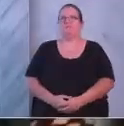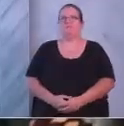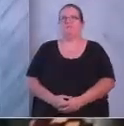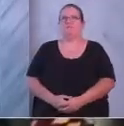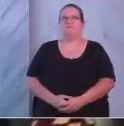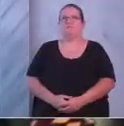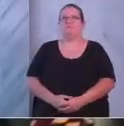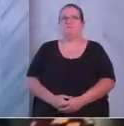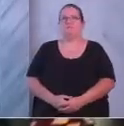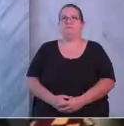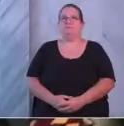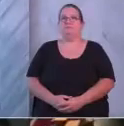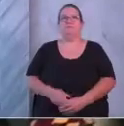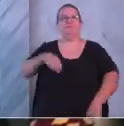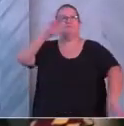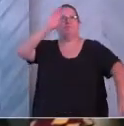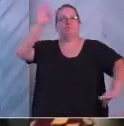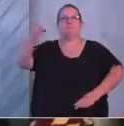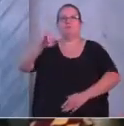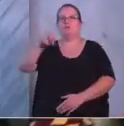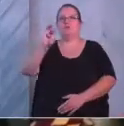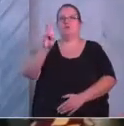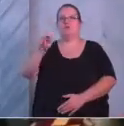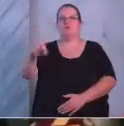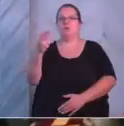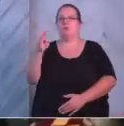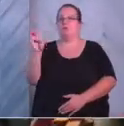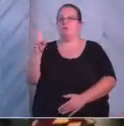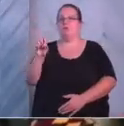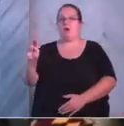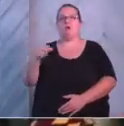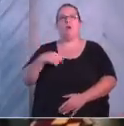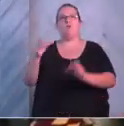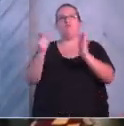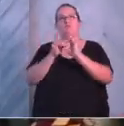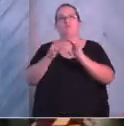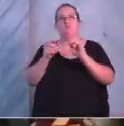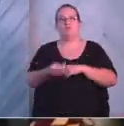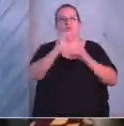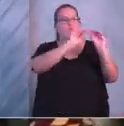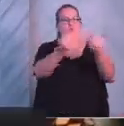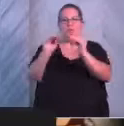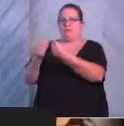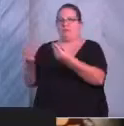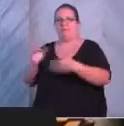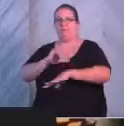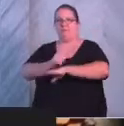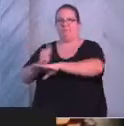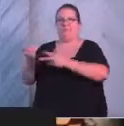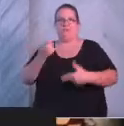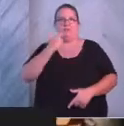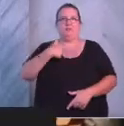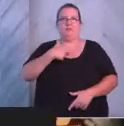Hello, I am Judith Brown, and I am speaking on behalf of two organizations here in Kingston,